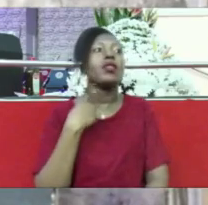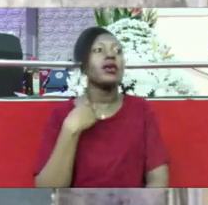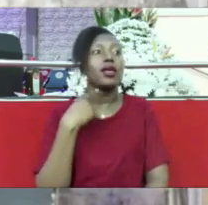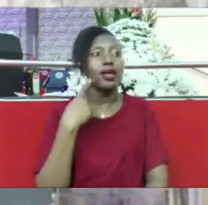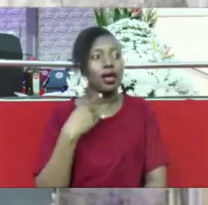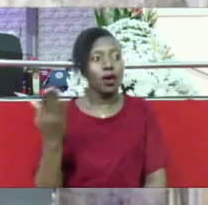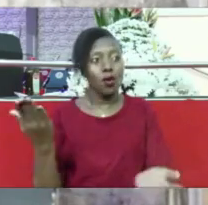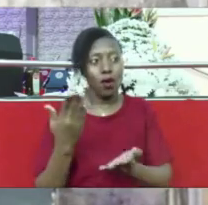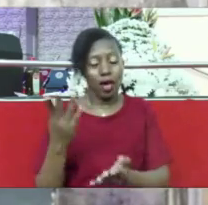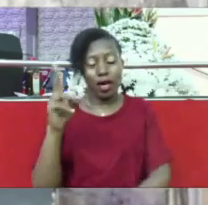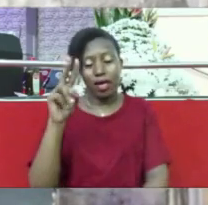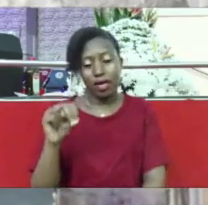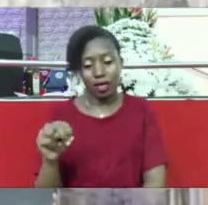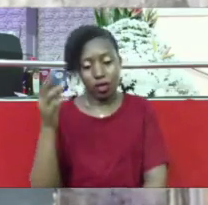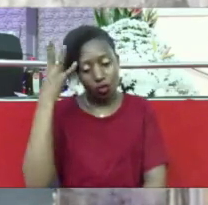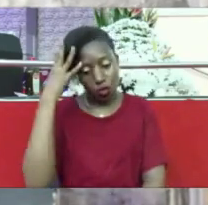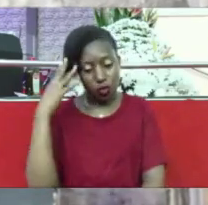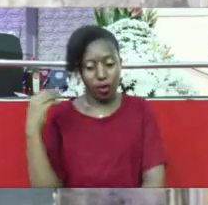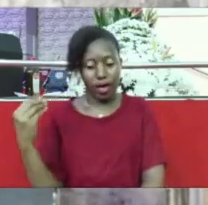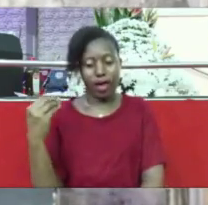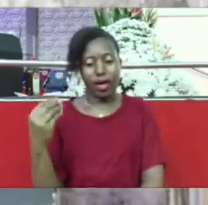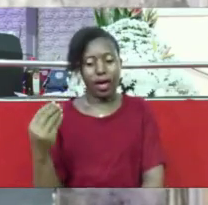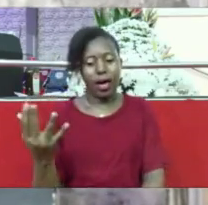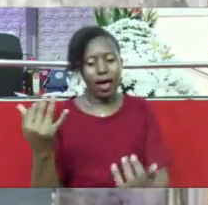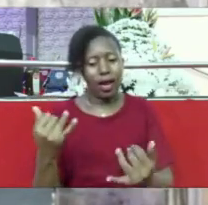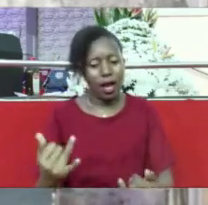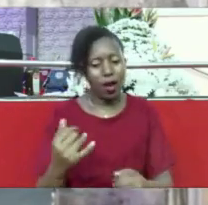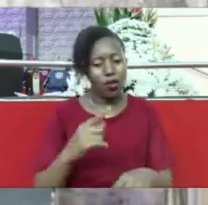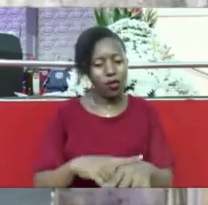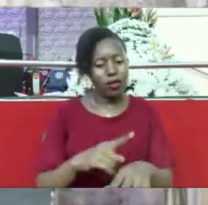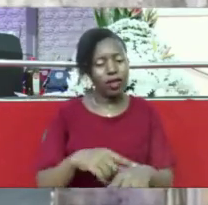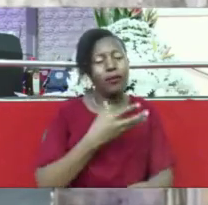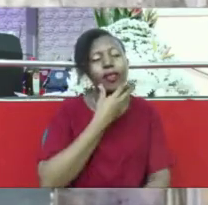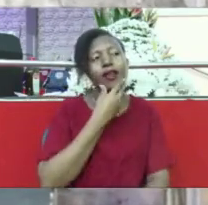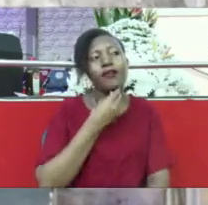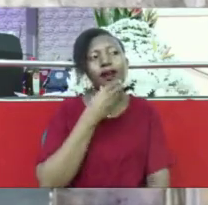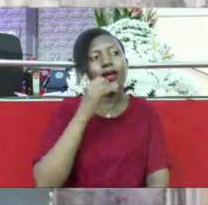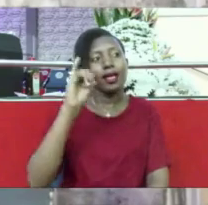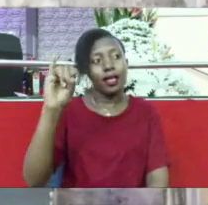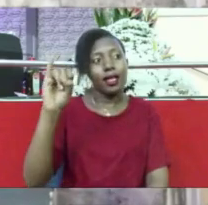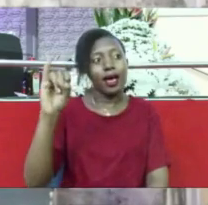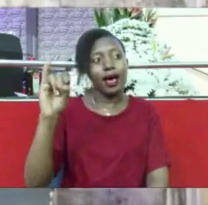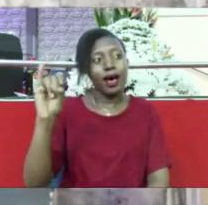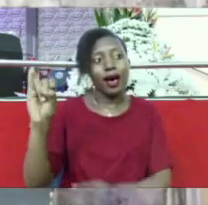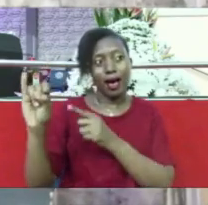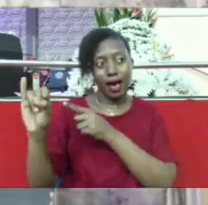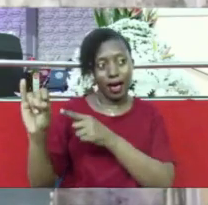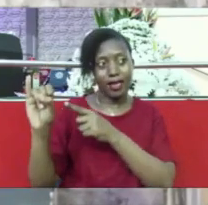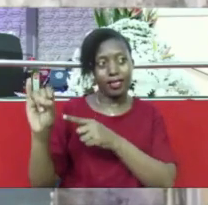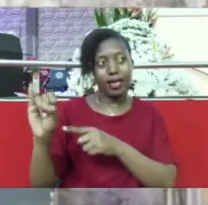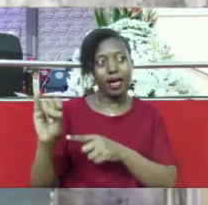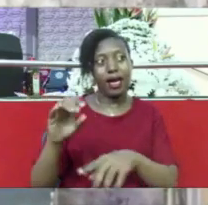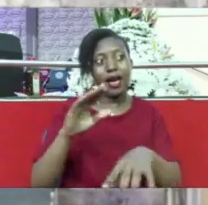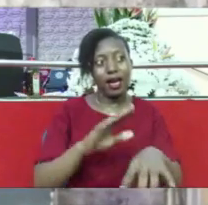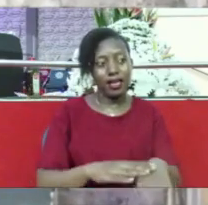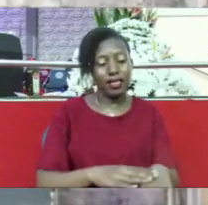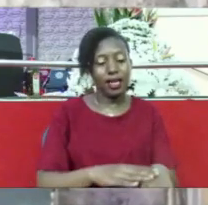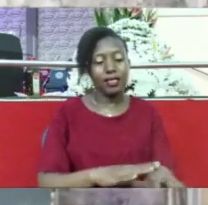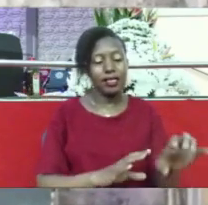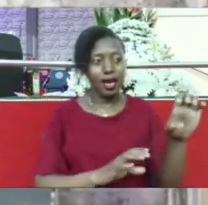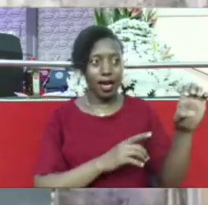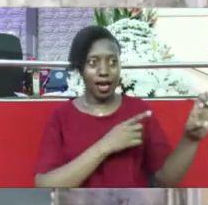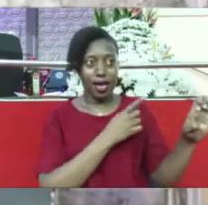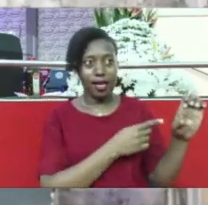pale kwenye shingo penye hakuna manyoya. So by touching, Isaac could not know that this is my son Isaac. This is my